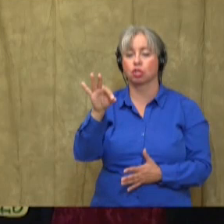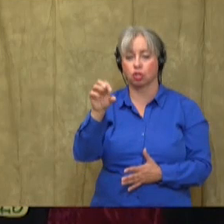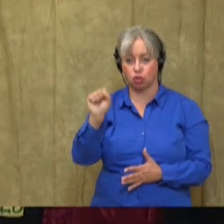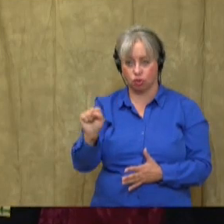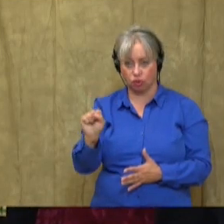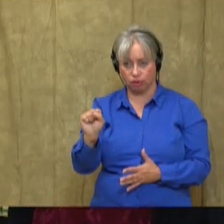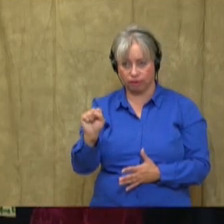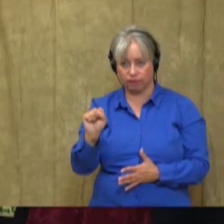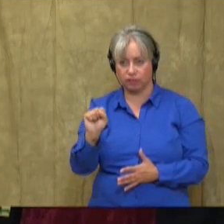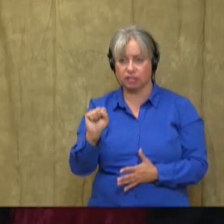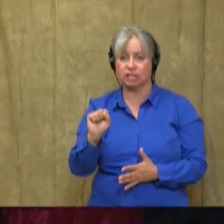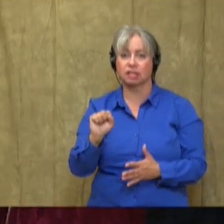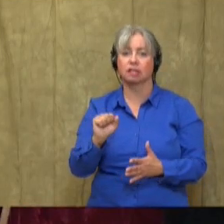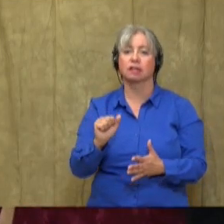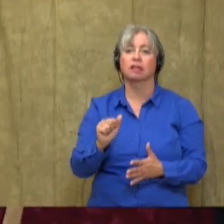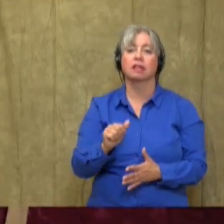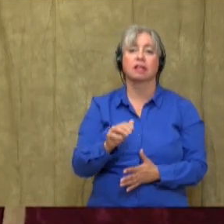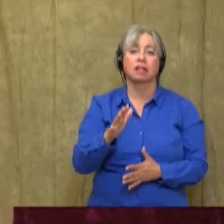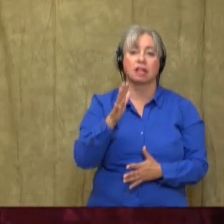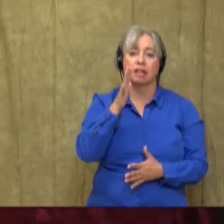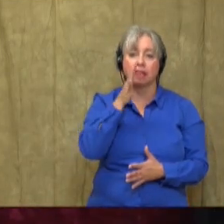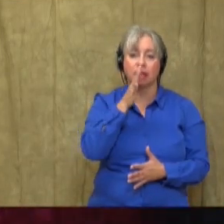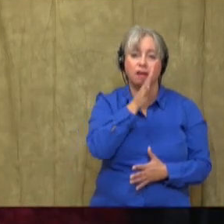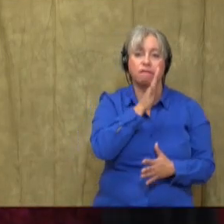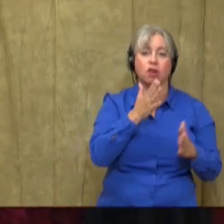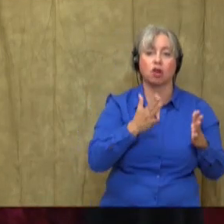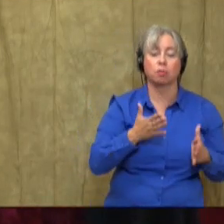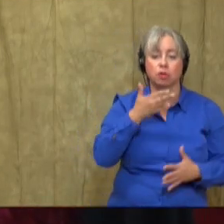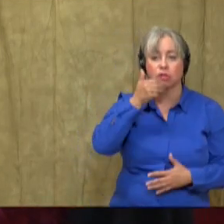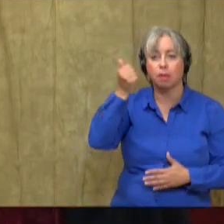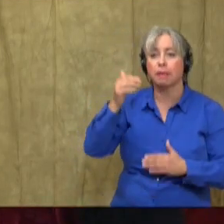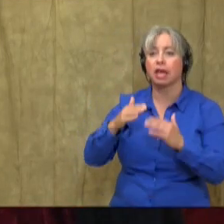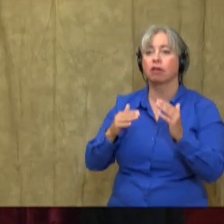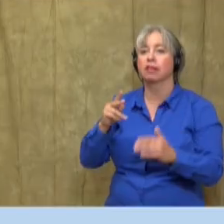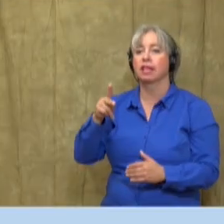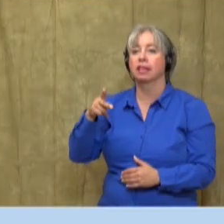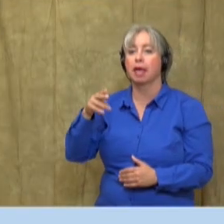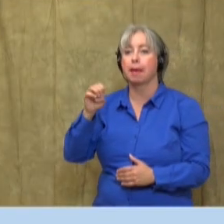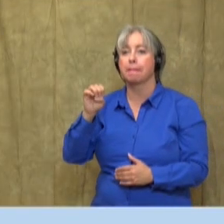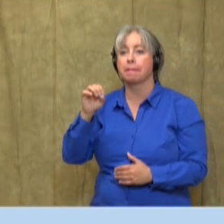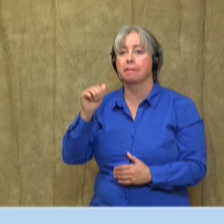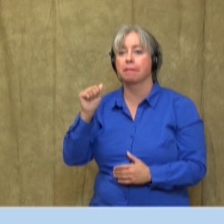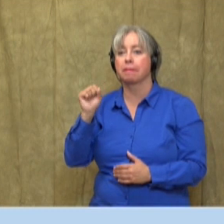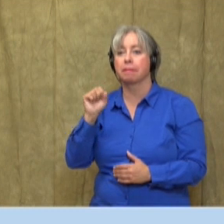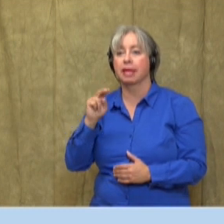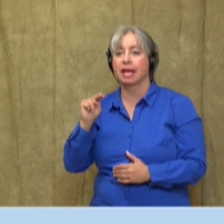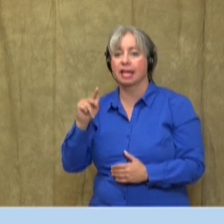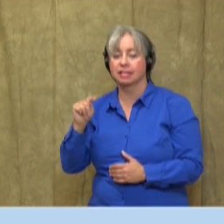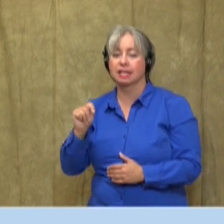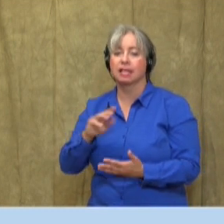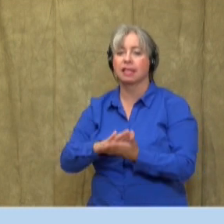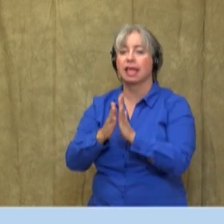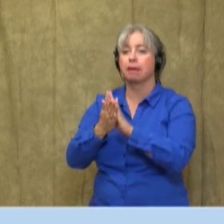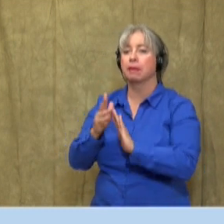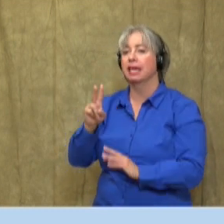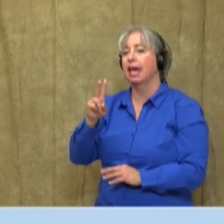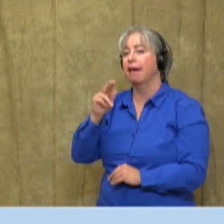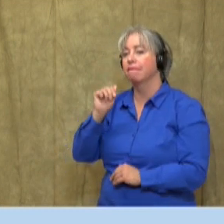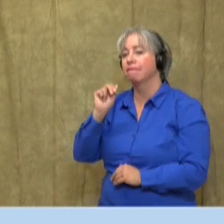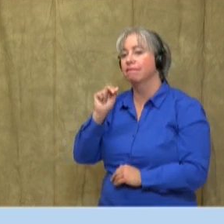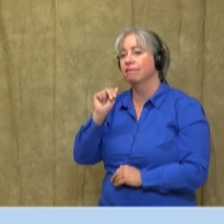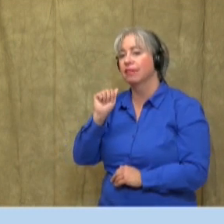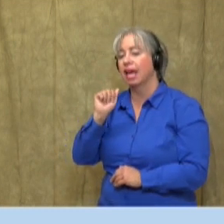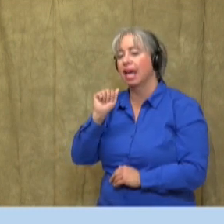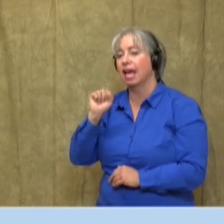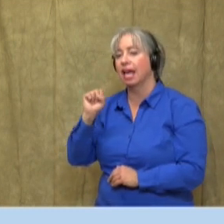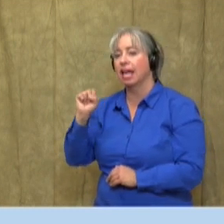were a bit better off than the peasants because they actually had their farms. They were actually vassals to some of the knights. The vassals would give